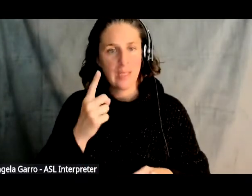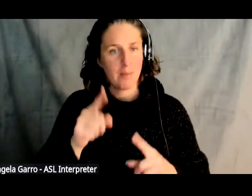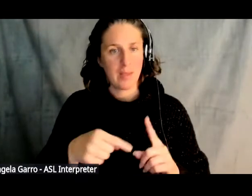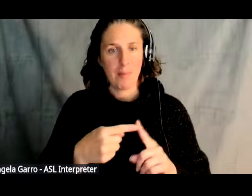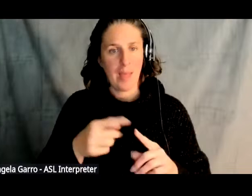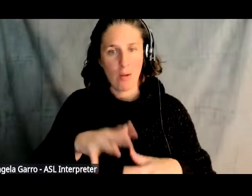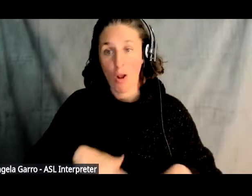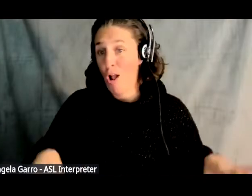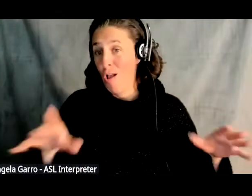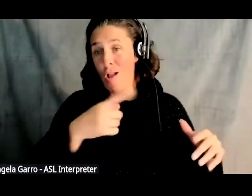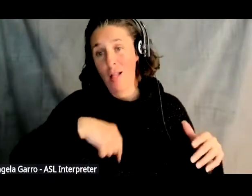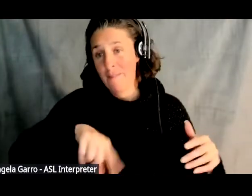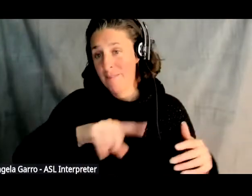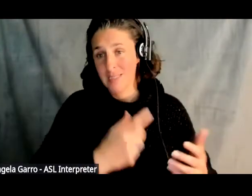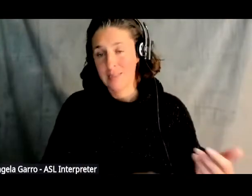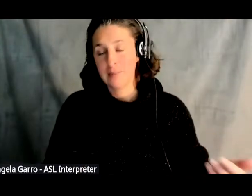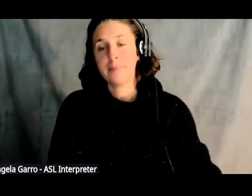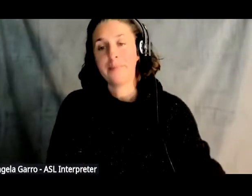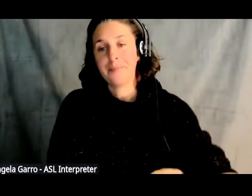us.